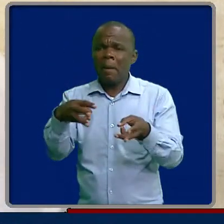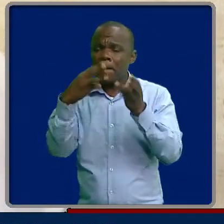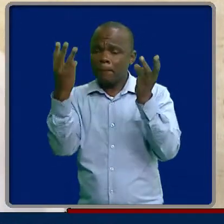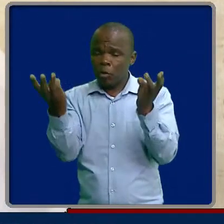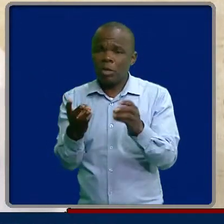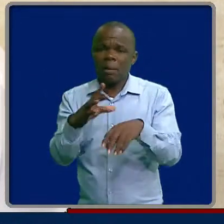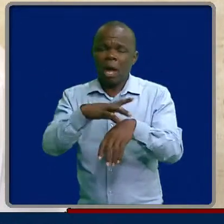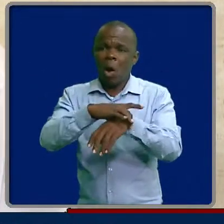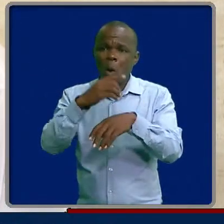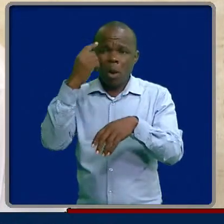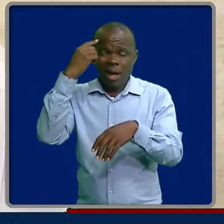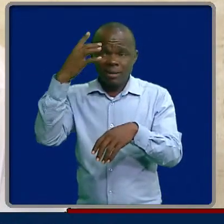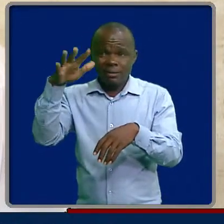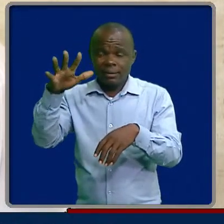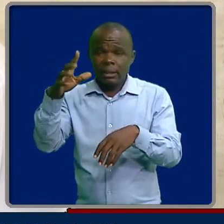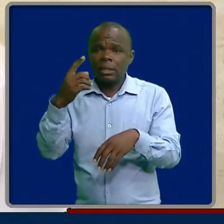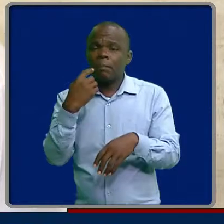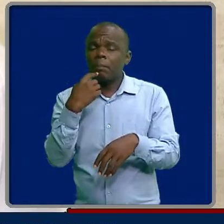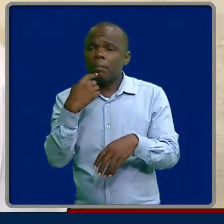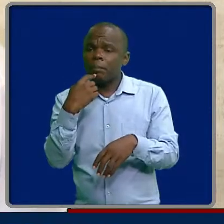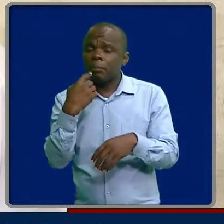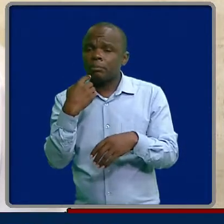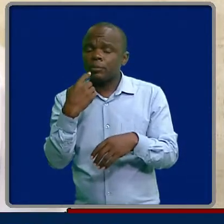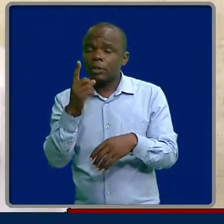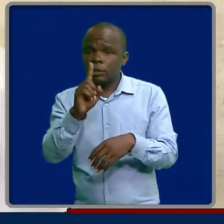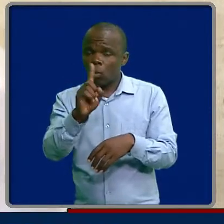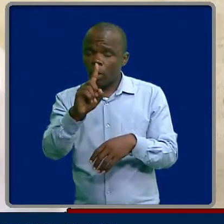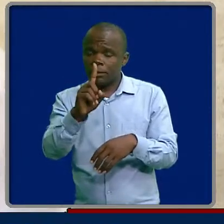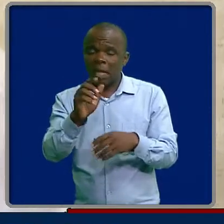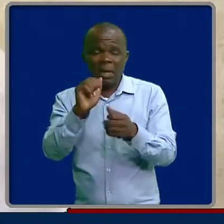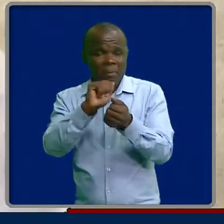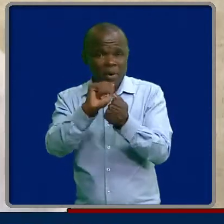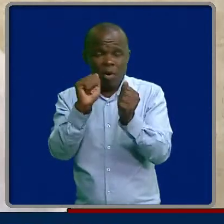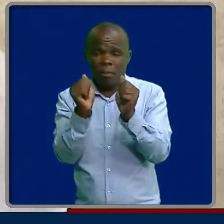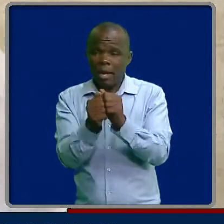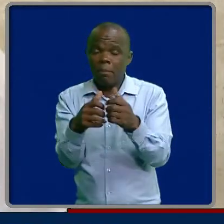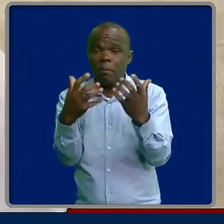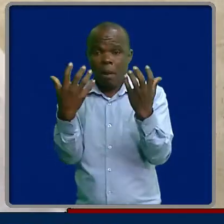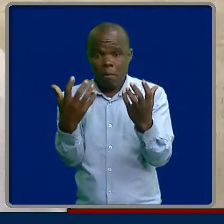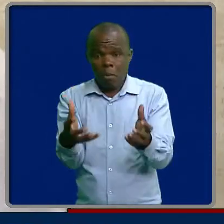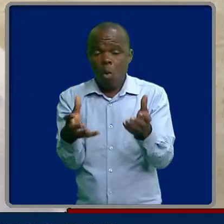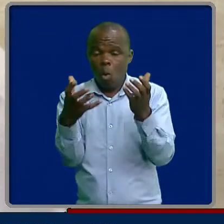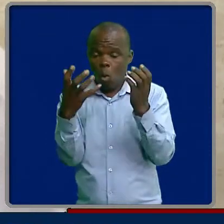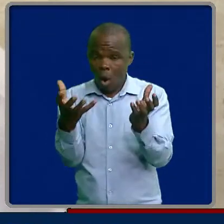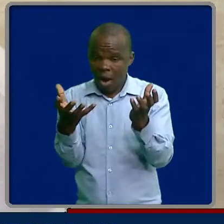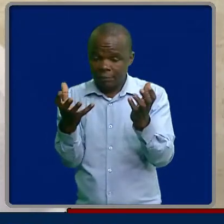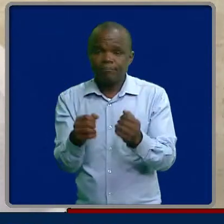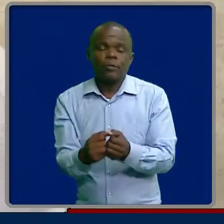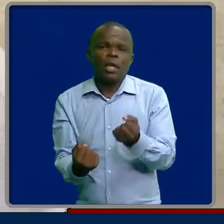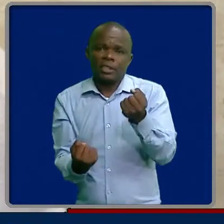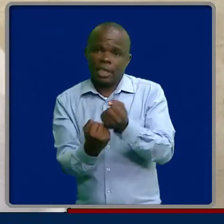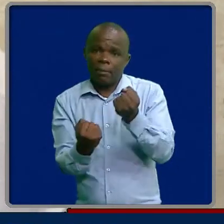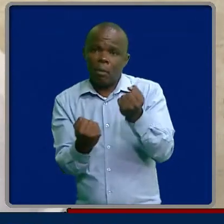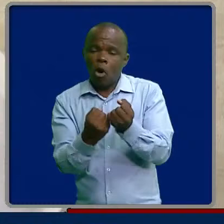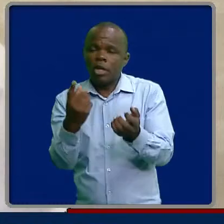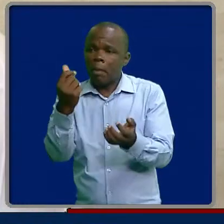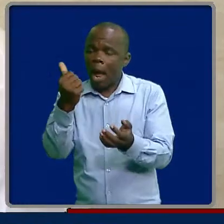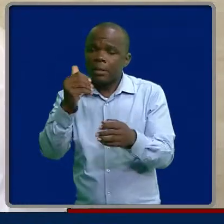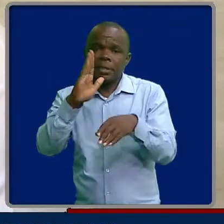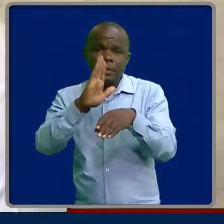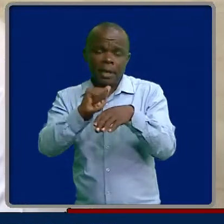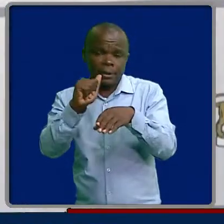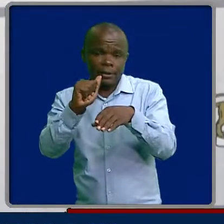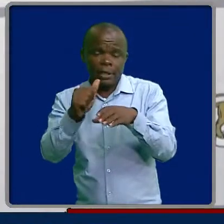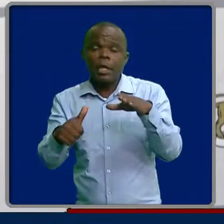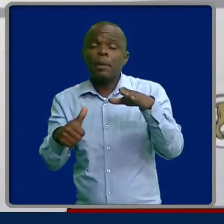line. He calls for inclusive policies that will ensure that autism is mainstreamed into national programs on disability,